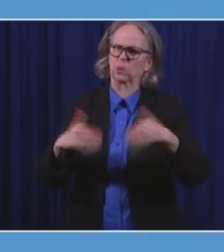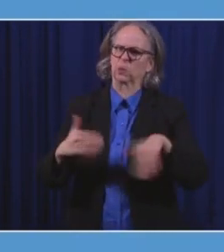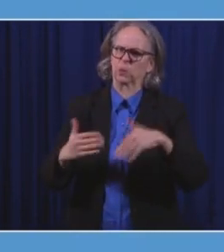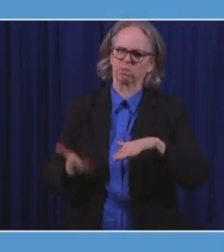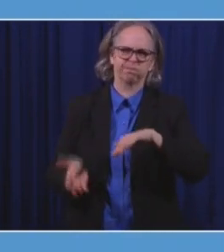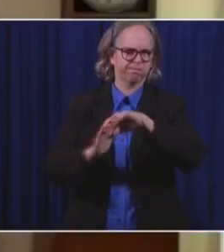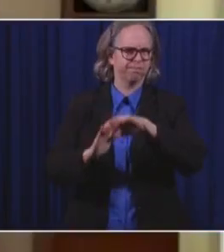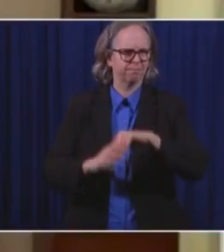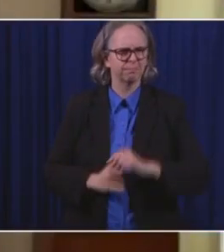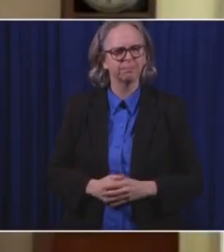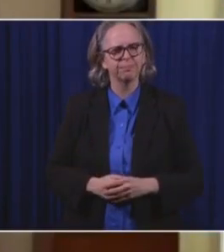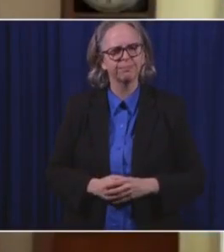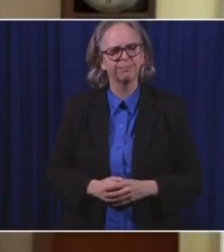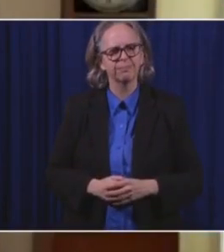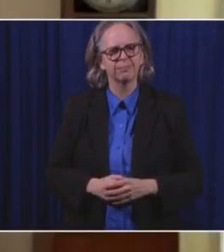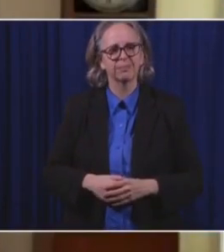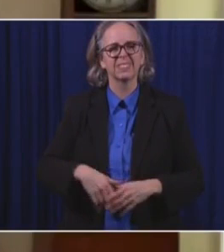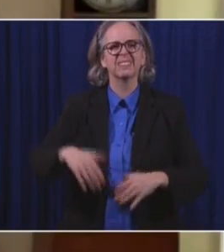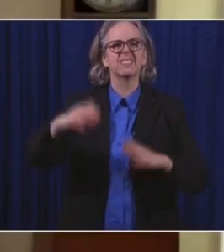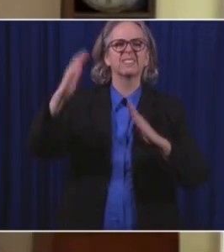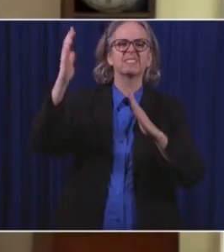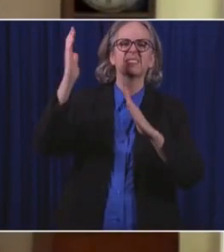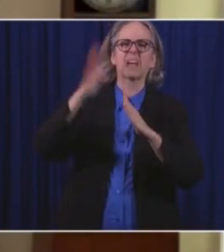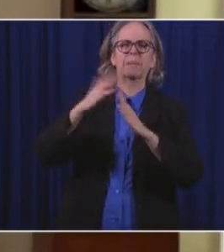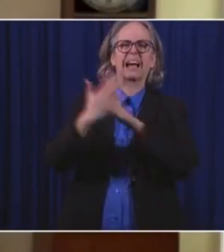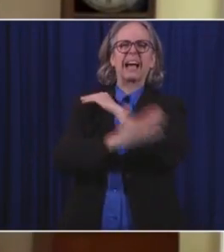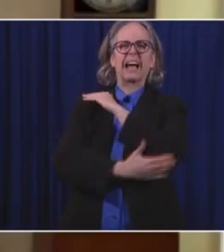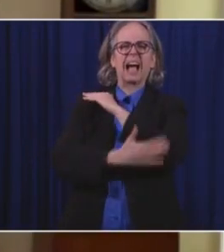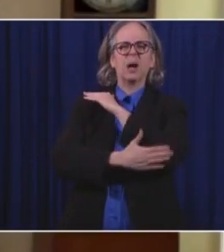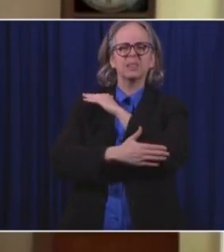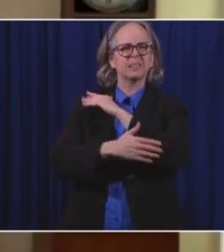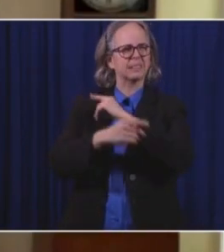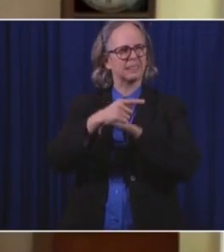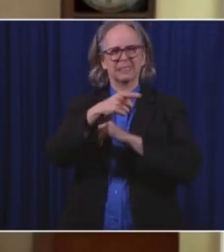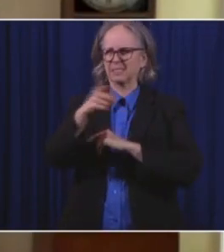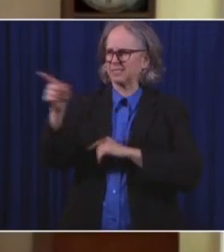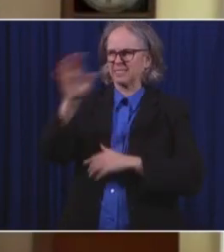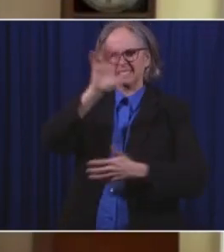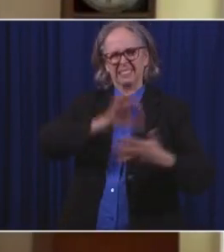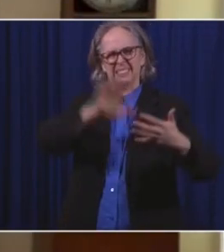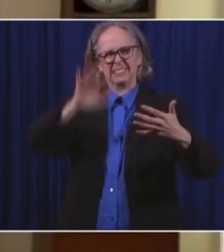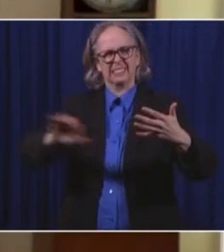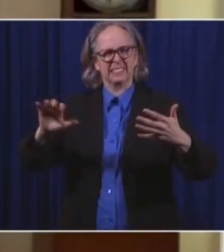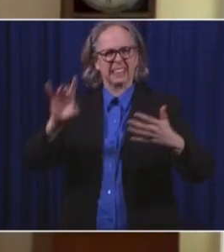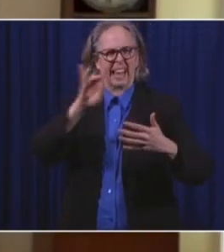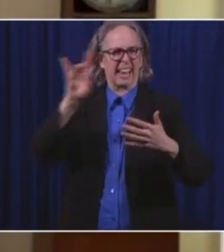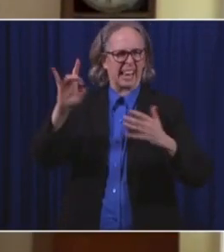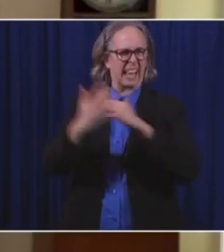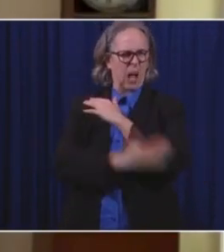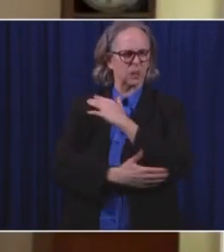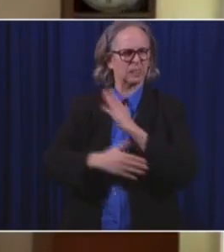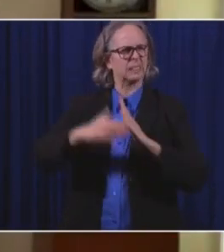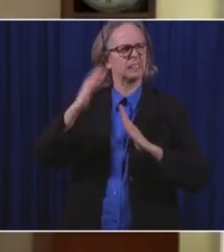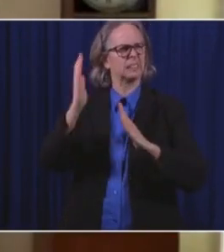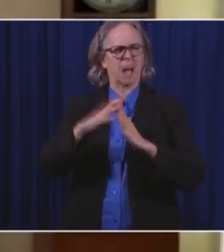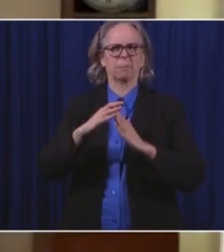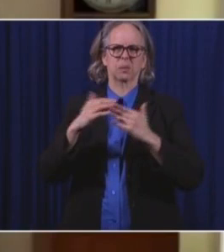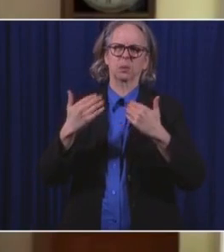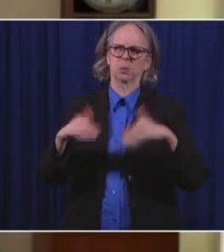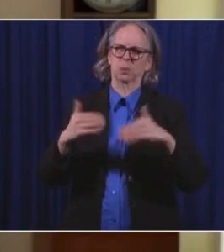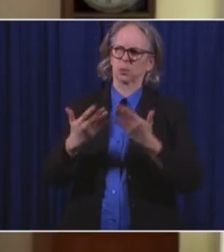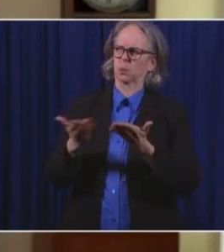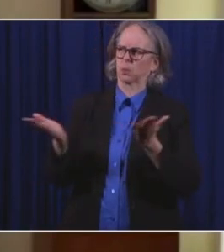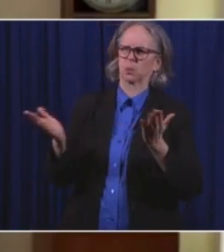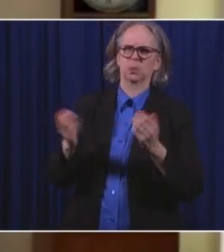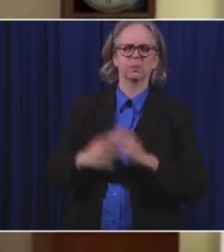top counties. This is the listing of the counties